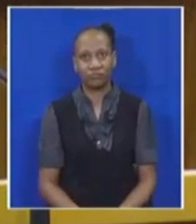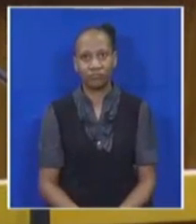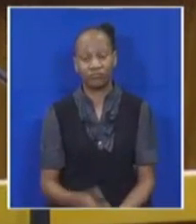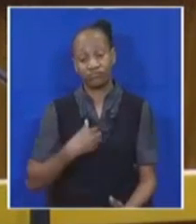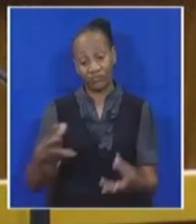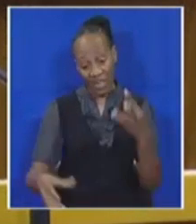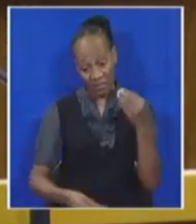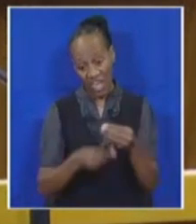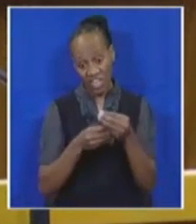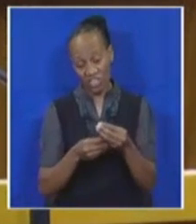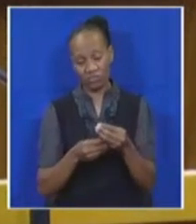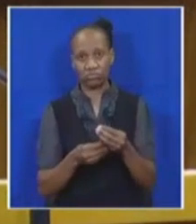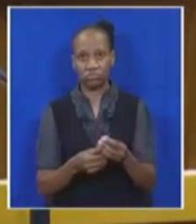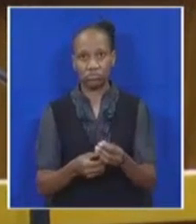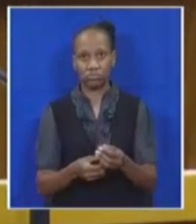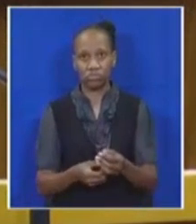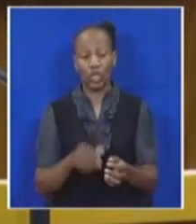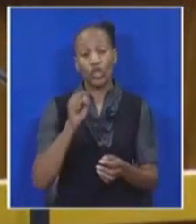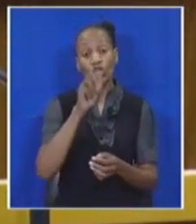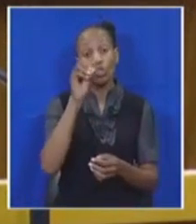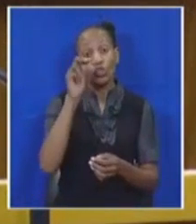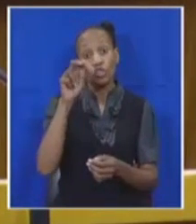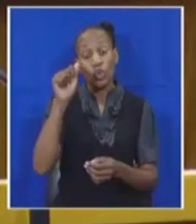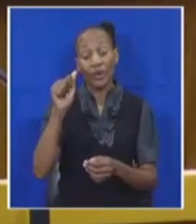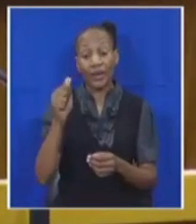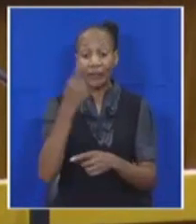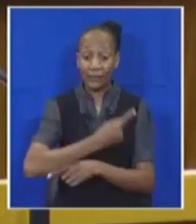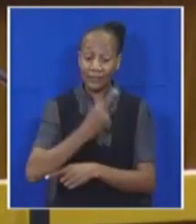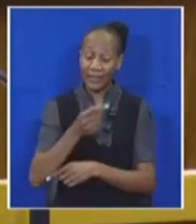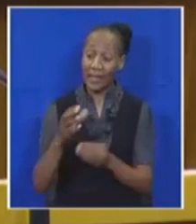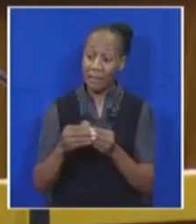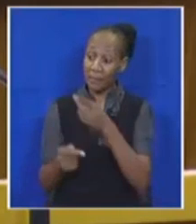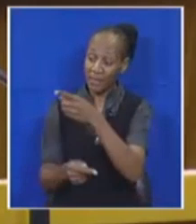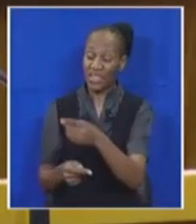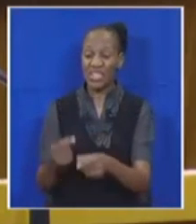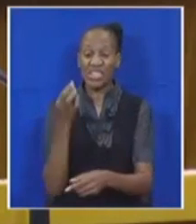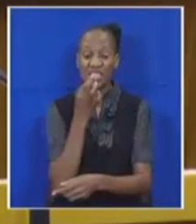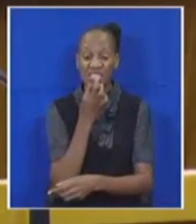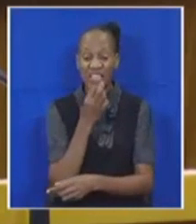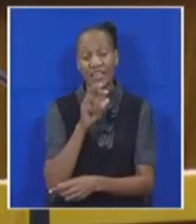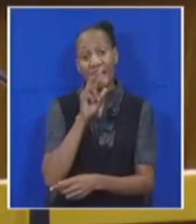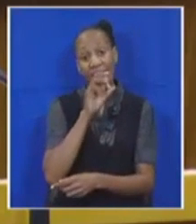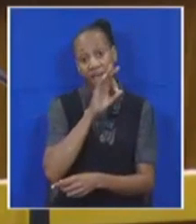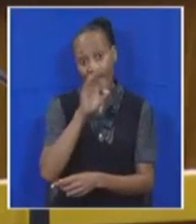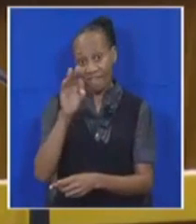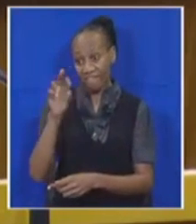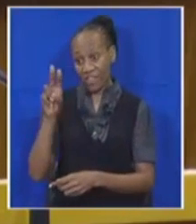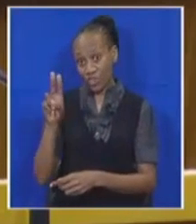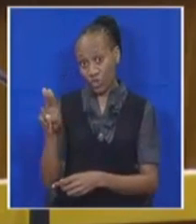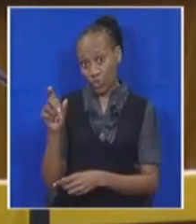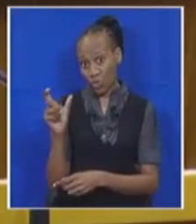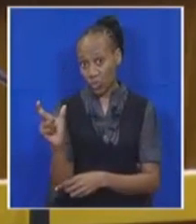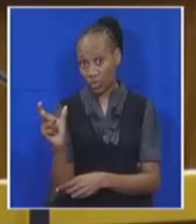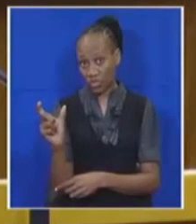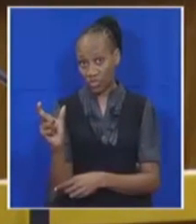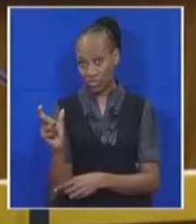That member there on Sona Day was walking in this house shouting F you to members of the opposition. So you can't come here and try and